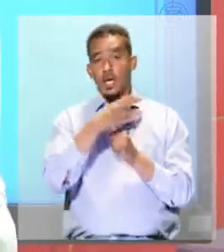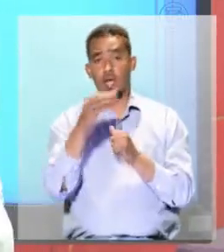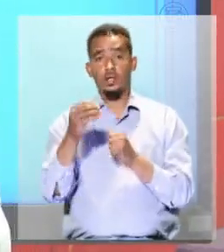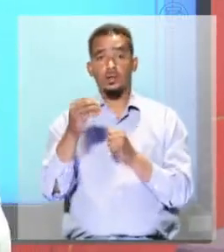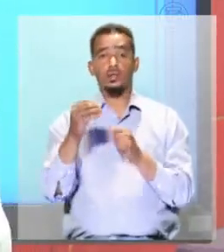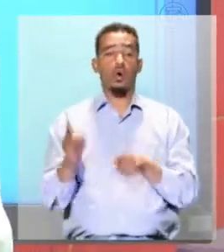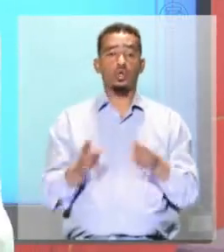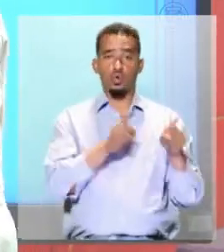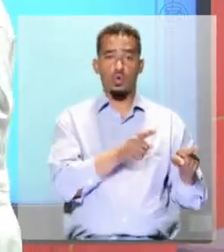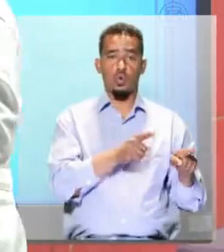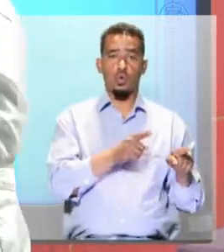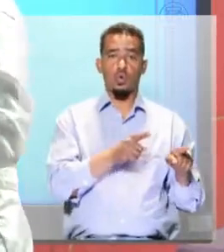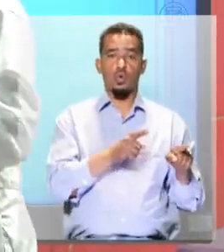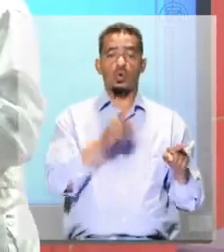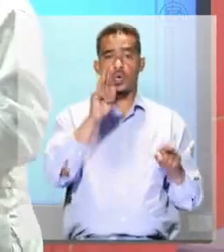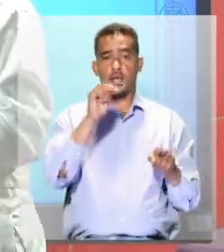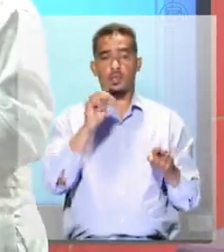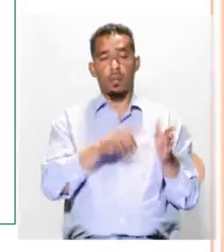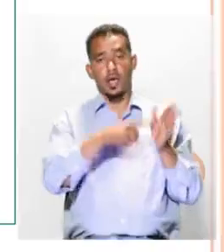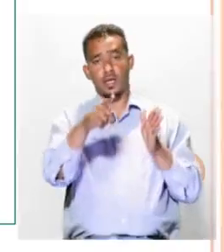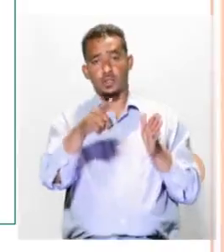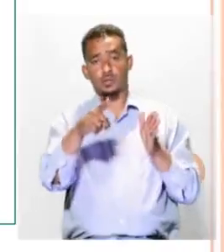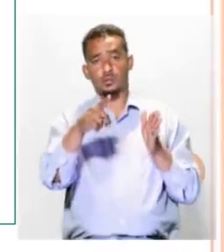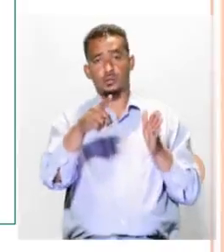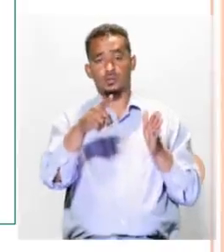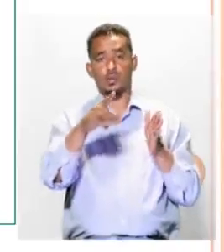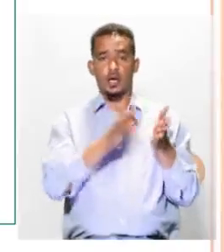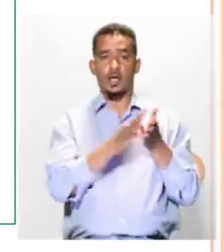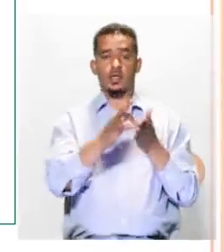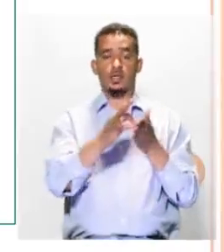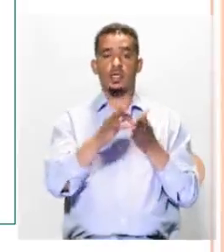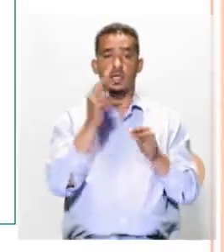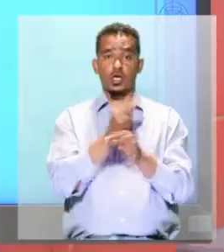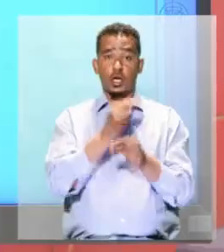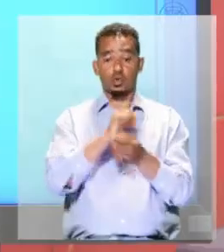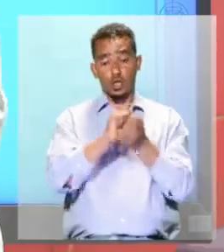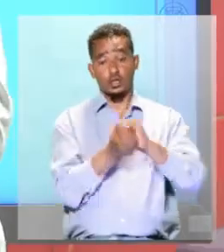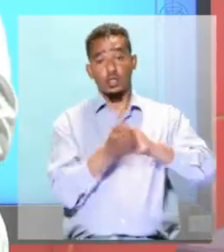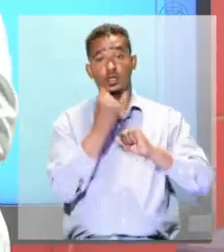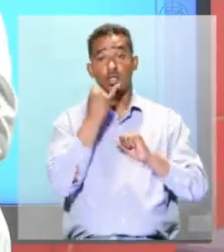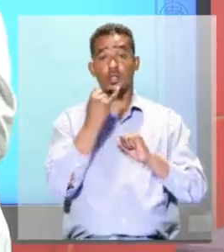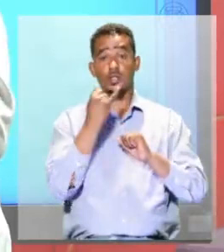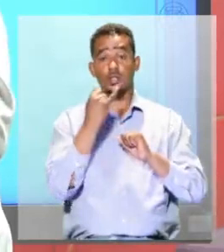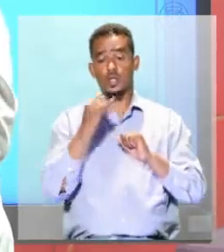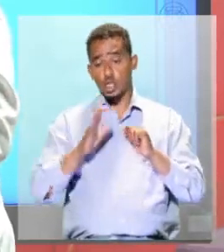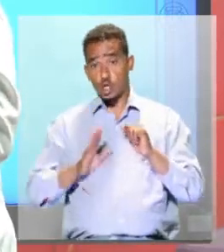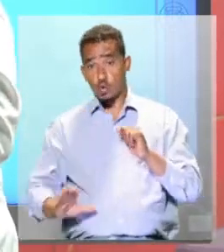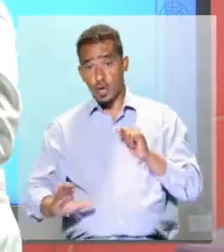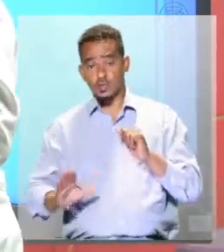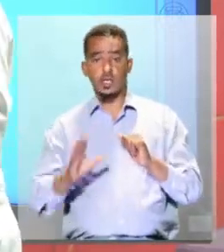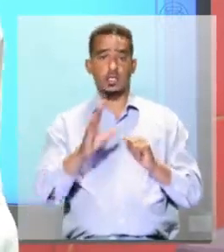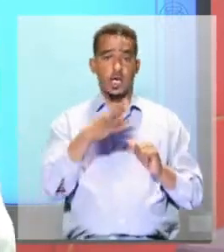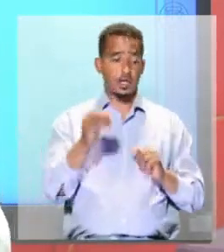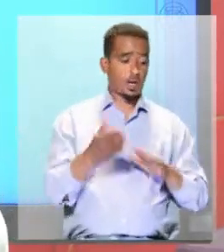also net migration rate. Natural change is the difference between crude birth rate and death